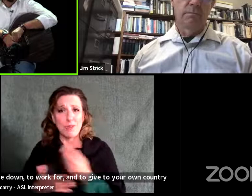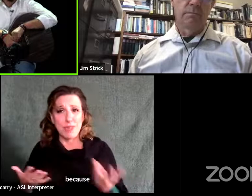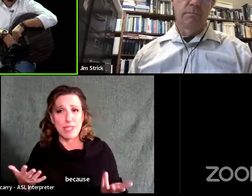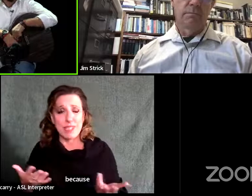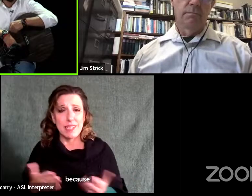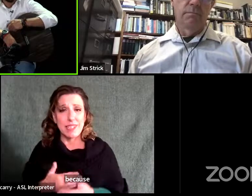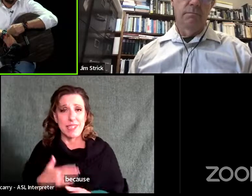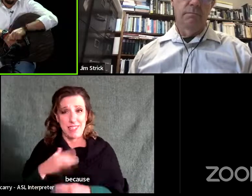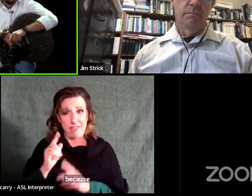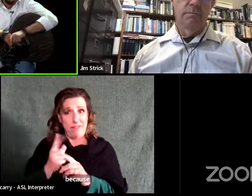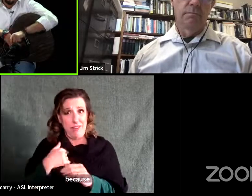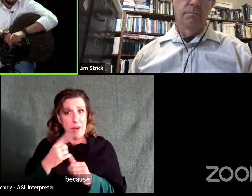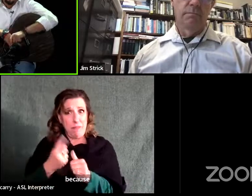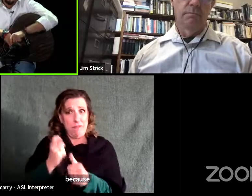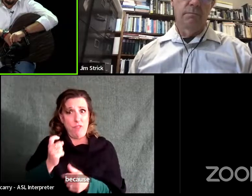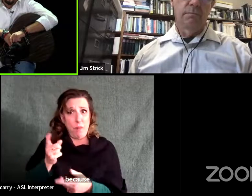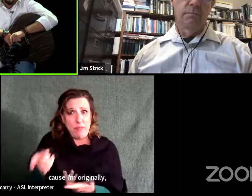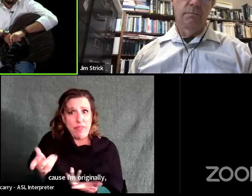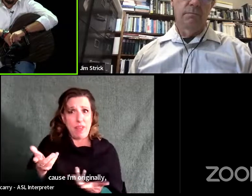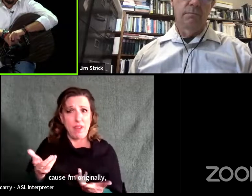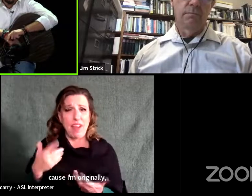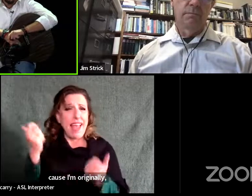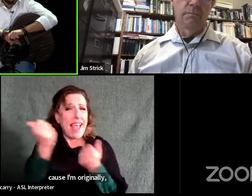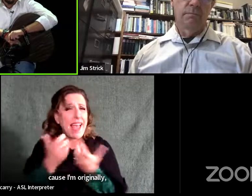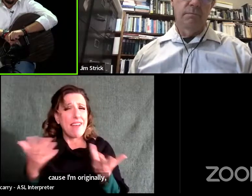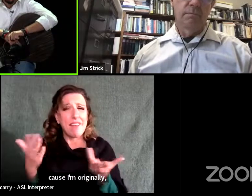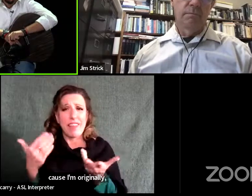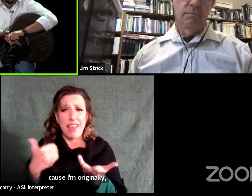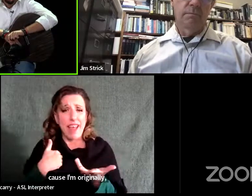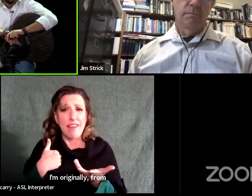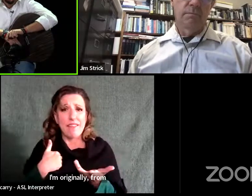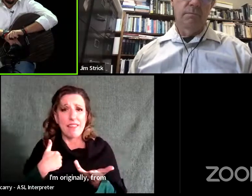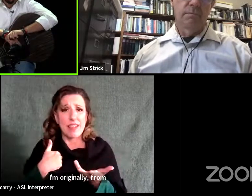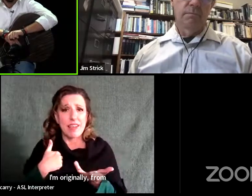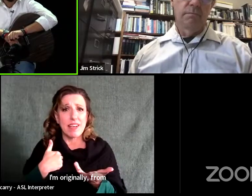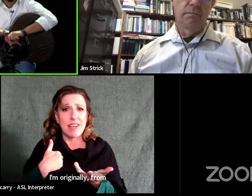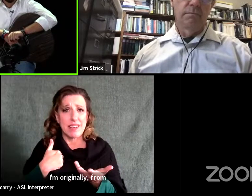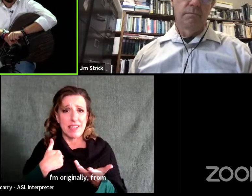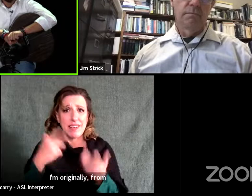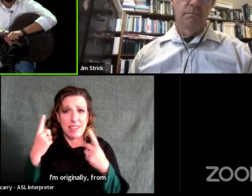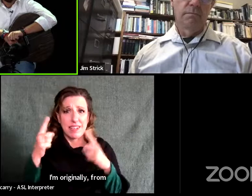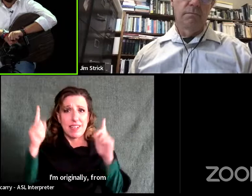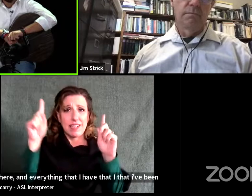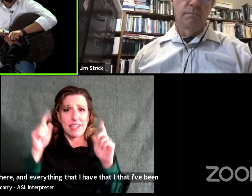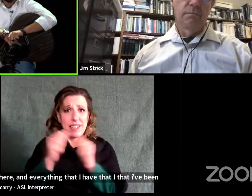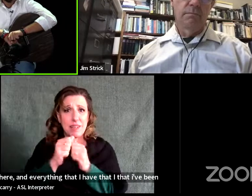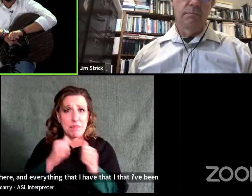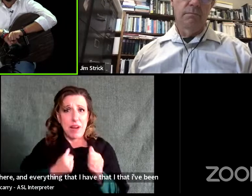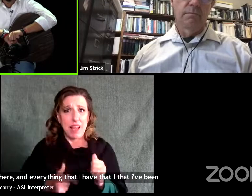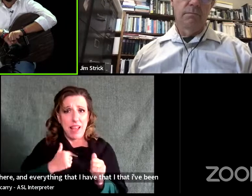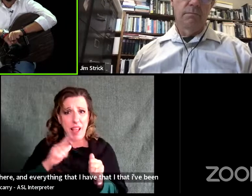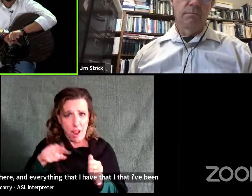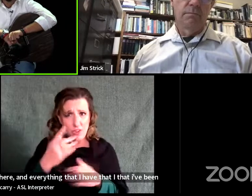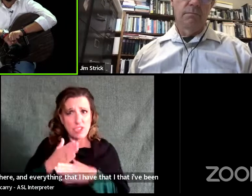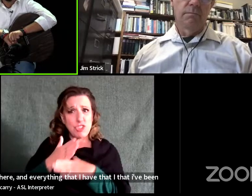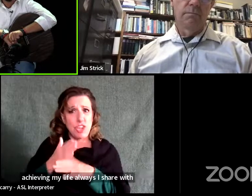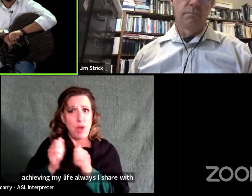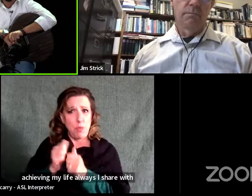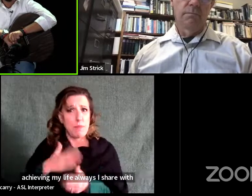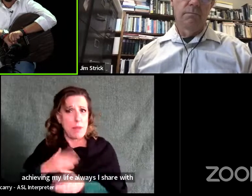I'm originally from there, and everything that I have that I've been achieving in my life, always I share with my